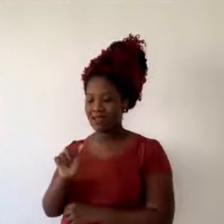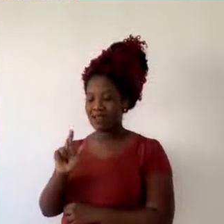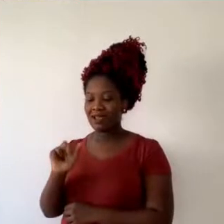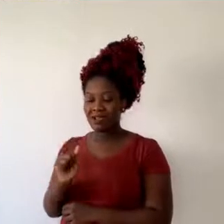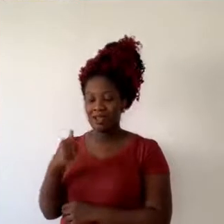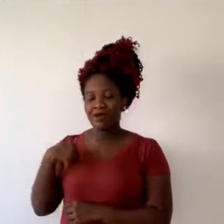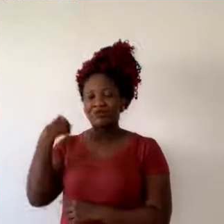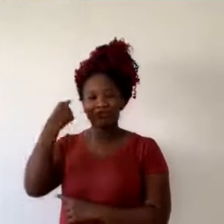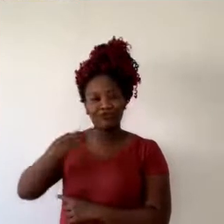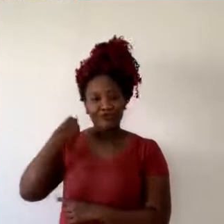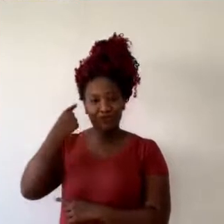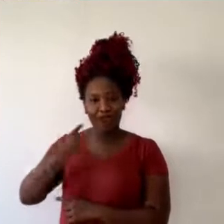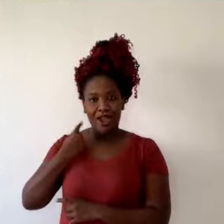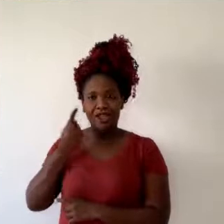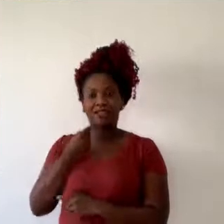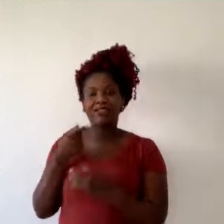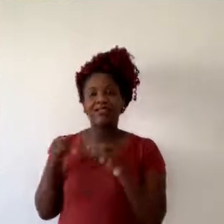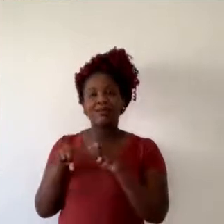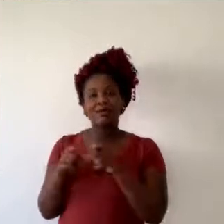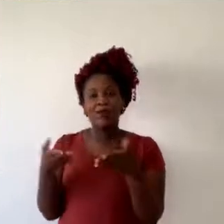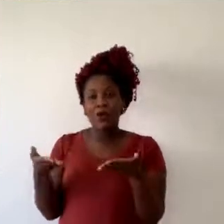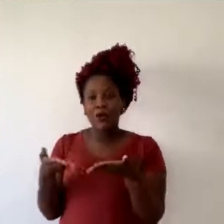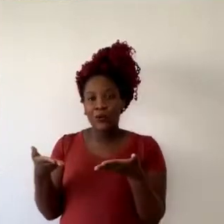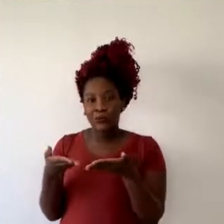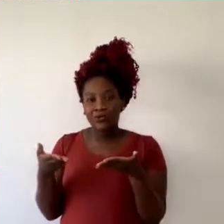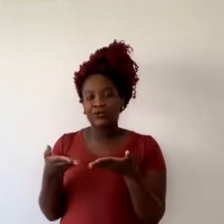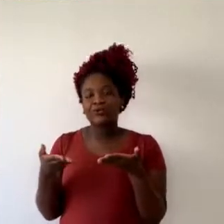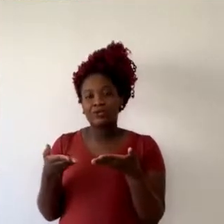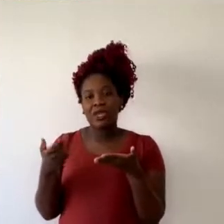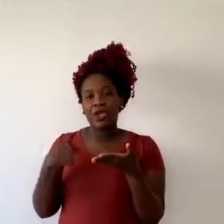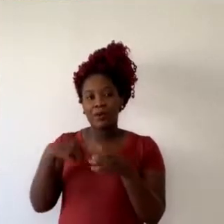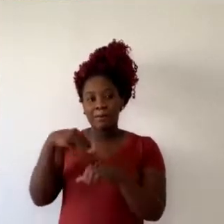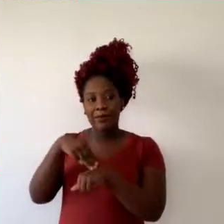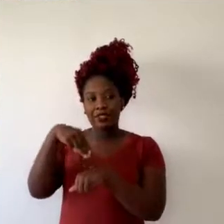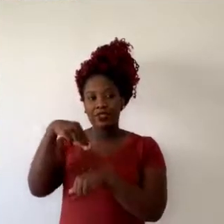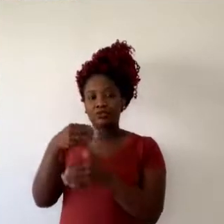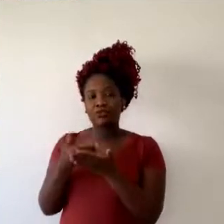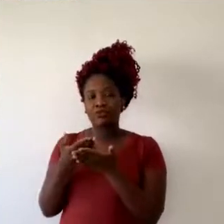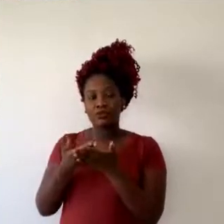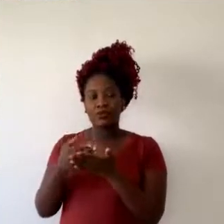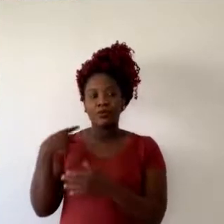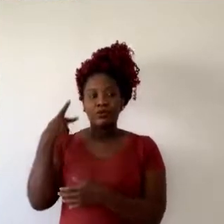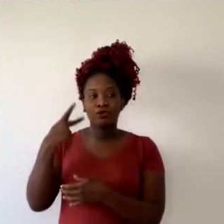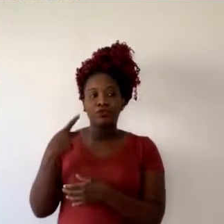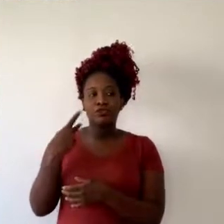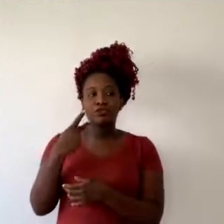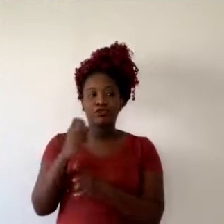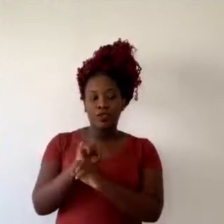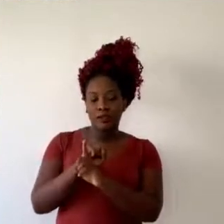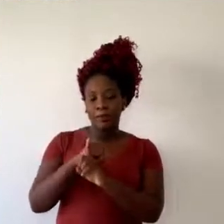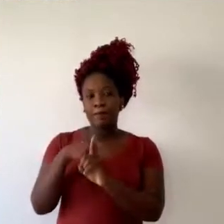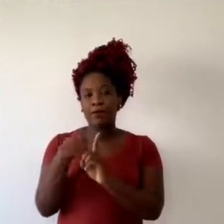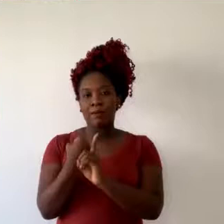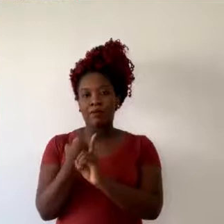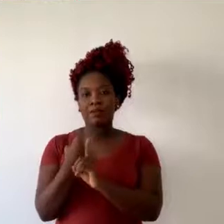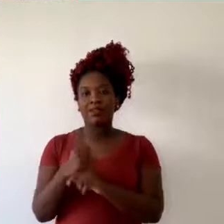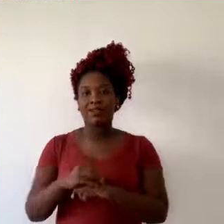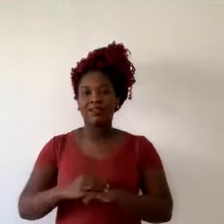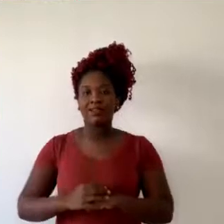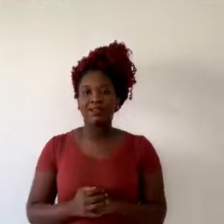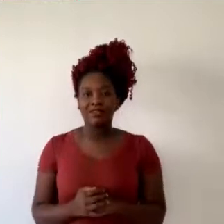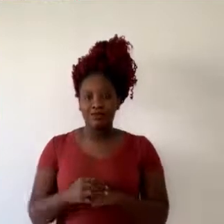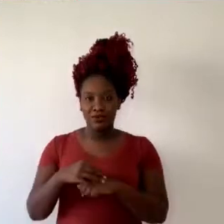Mayra Gramani. I'm a lawyer and I'm currently studying in a master's degree at the